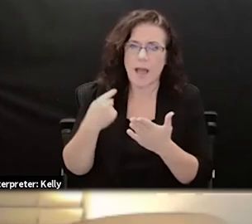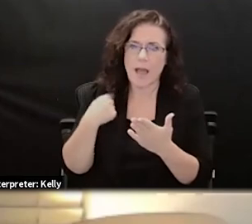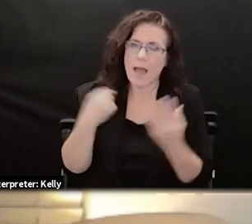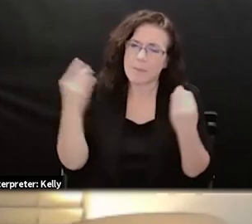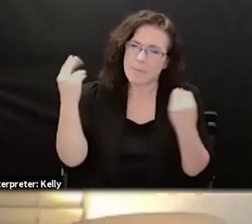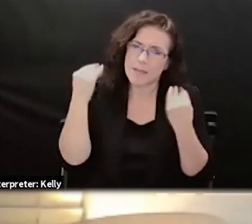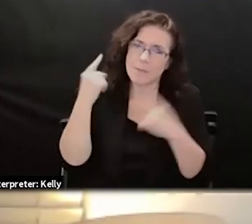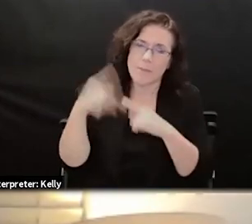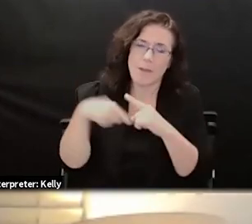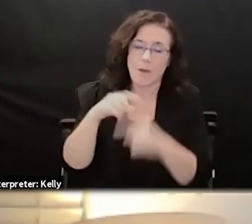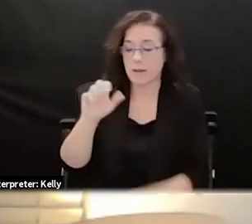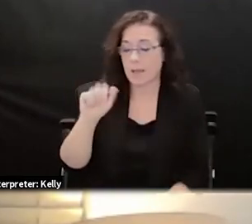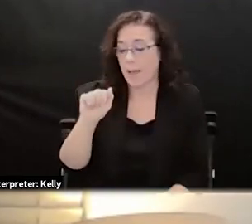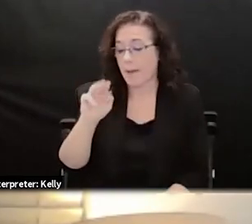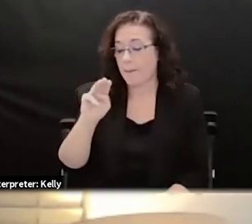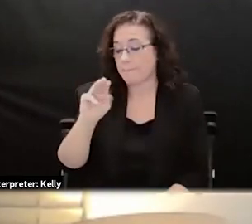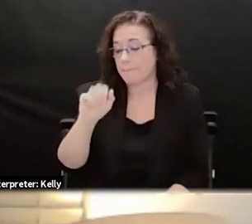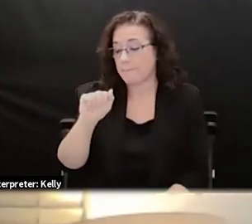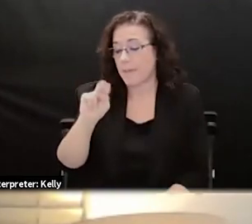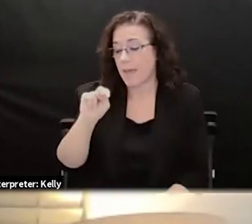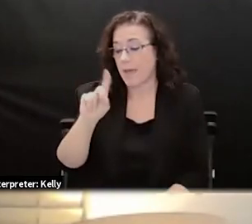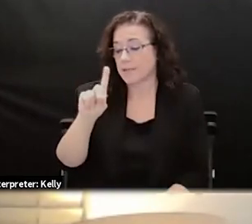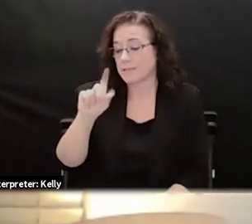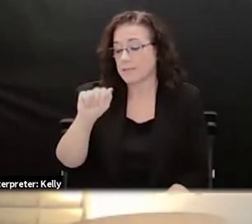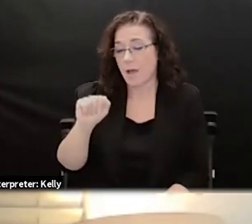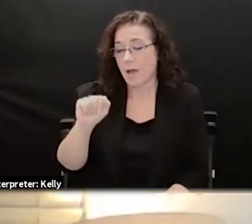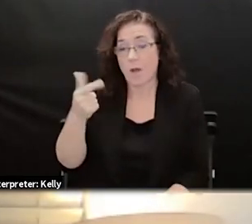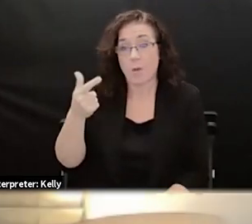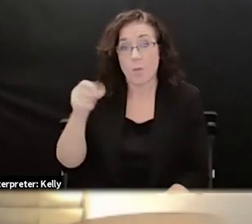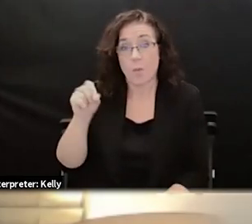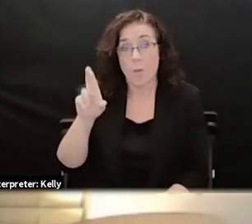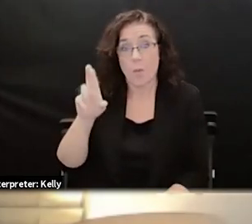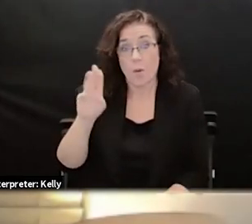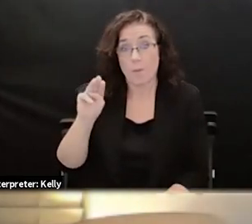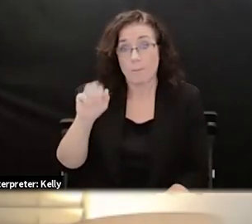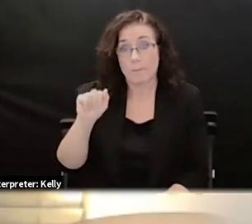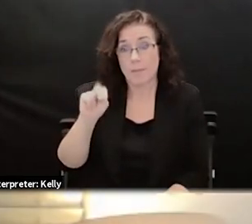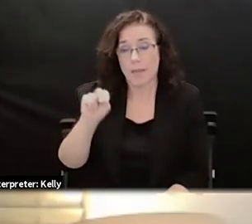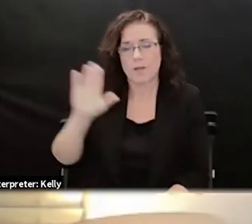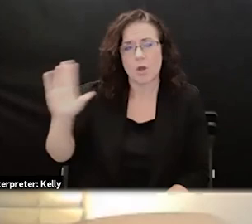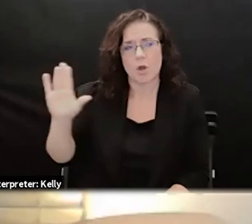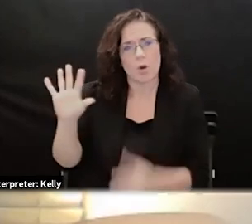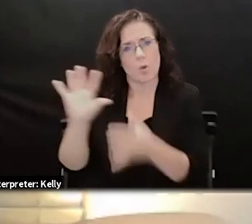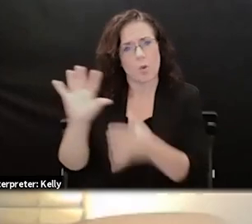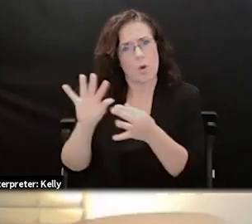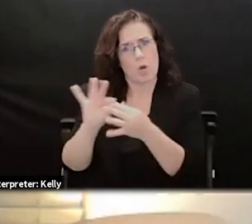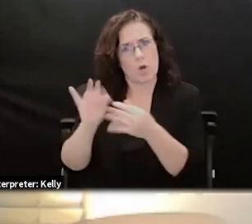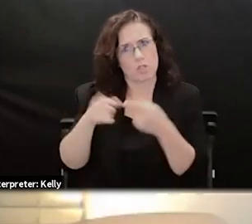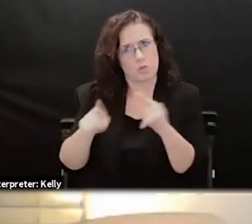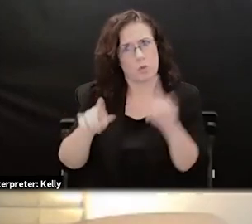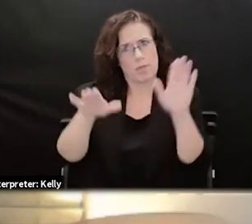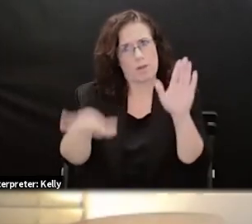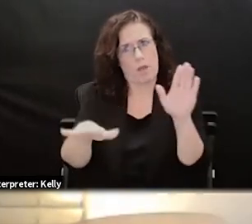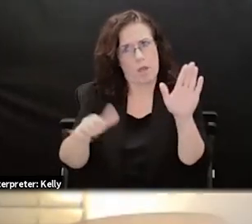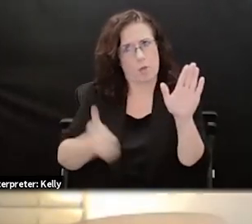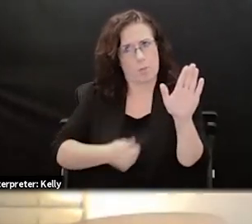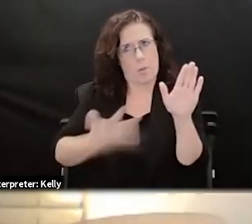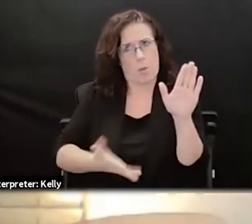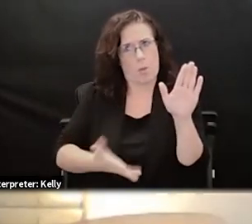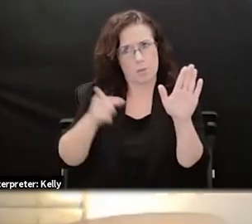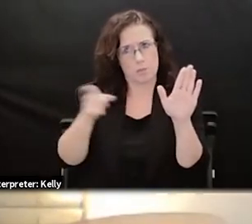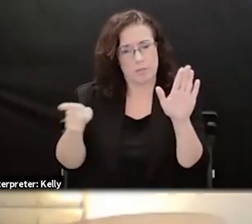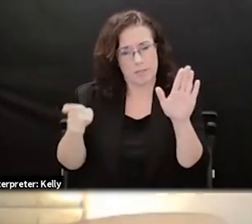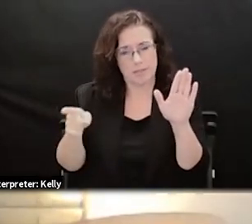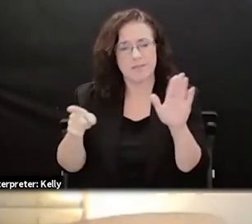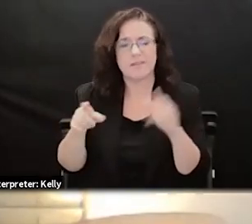available and her sort of her mandate for us and um i want to remind